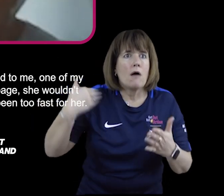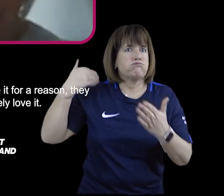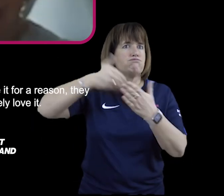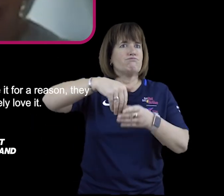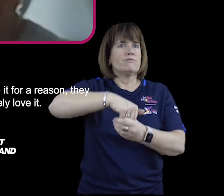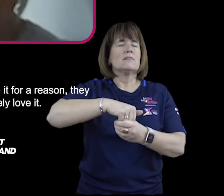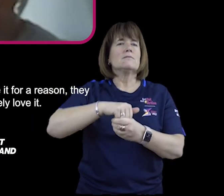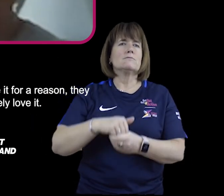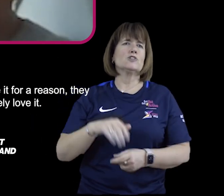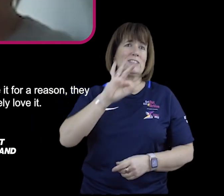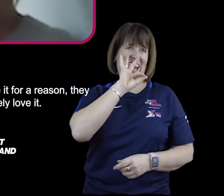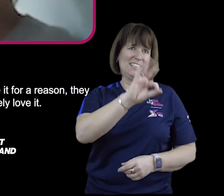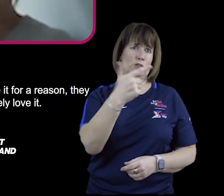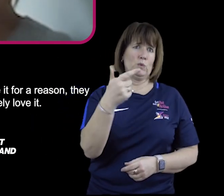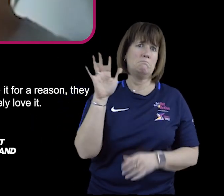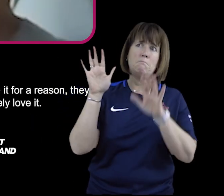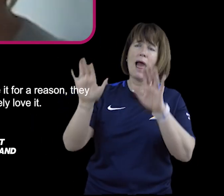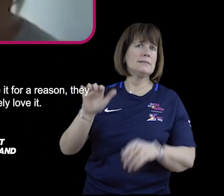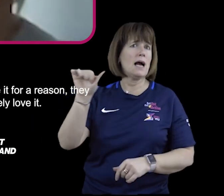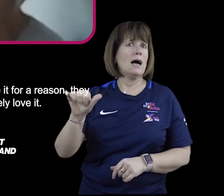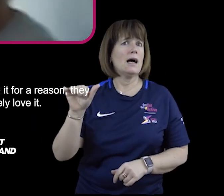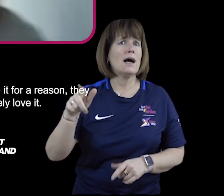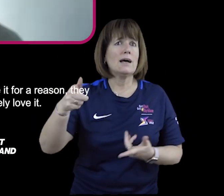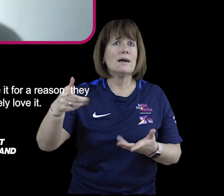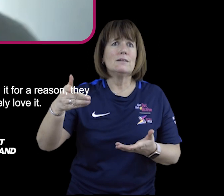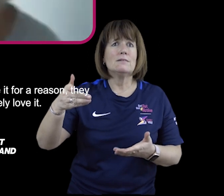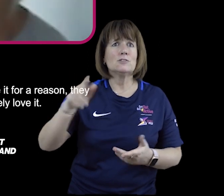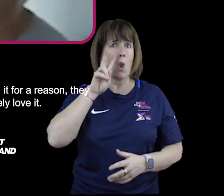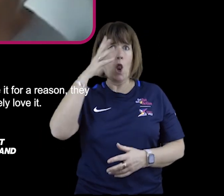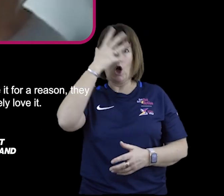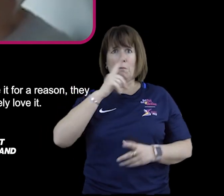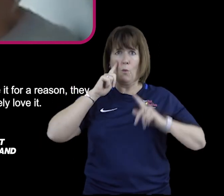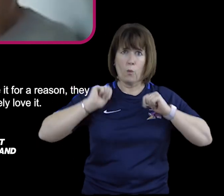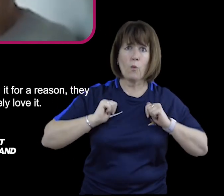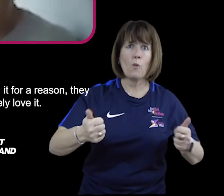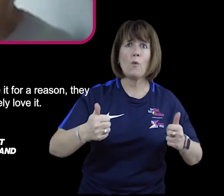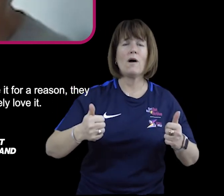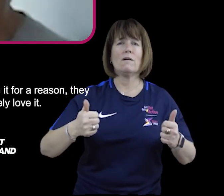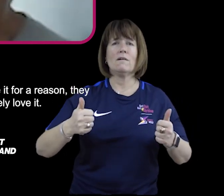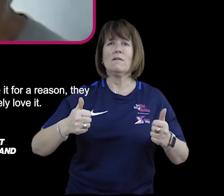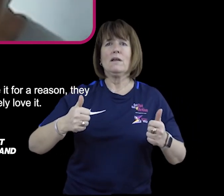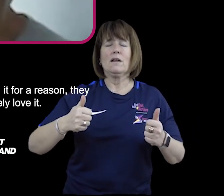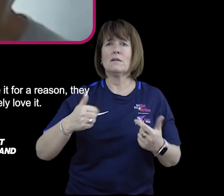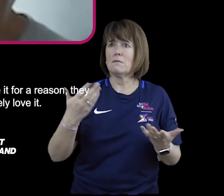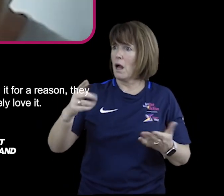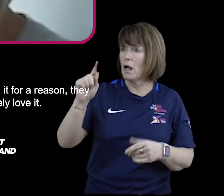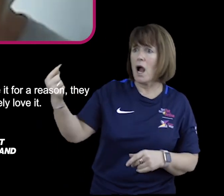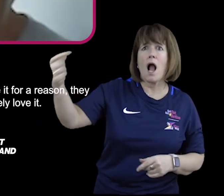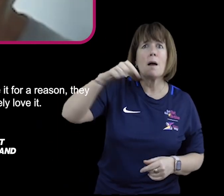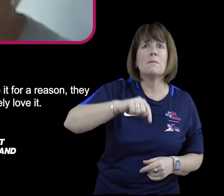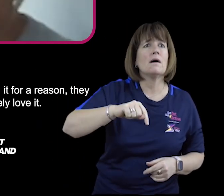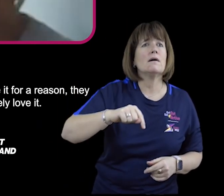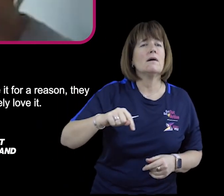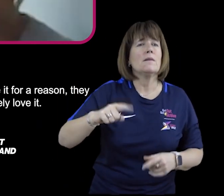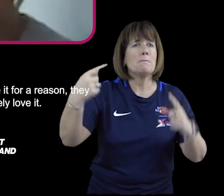her. She's 82. Bless her, but she doesn't look it. And she can walk very, very well. And she every time, if I can't make